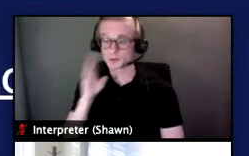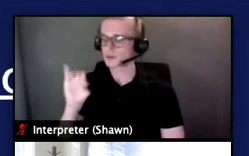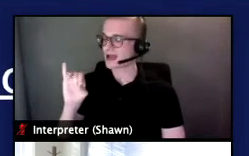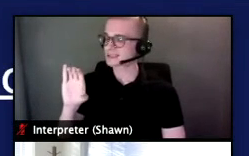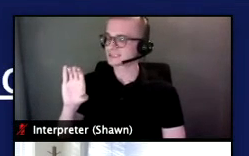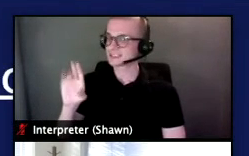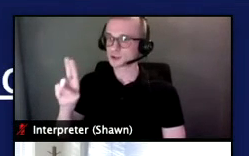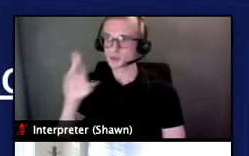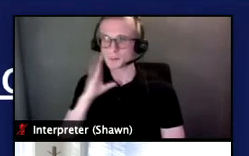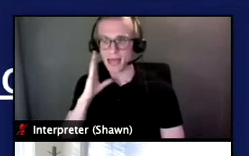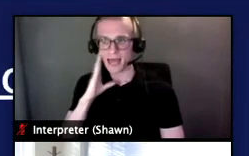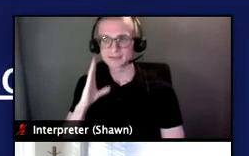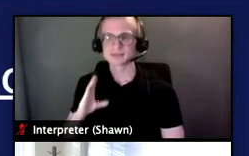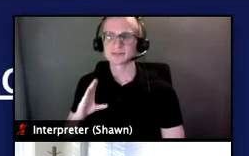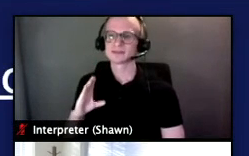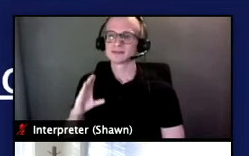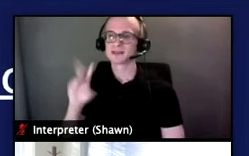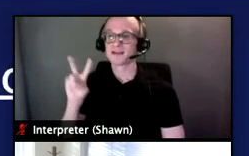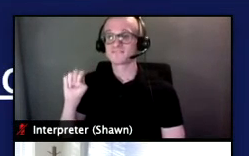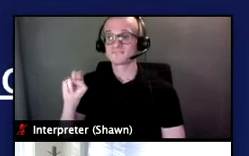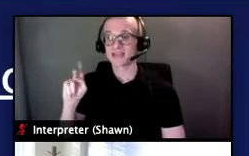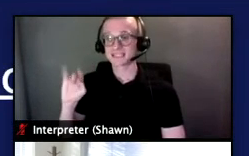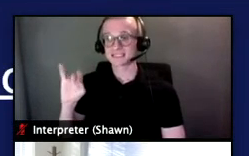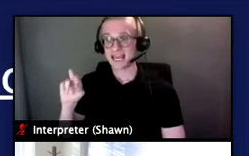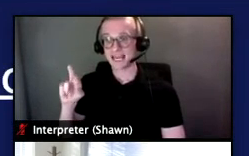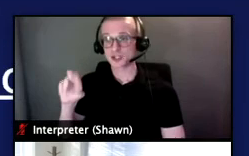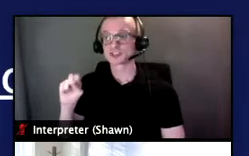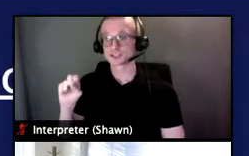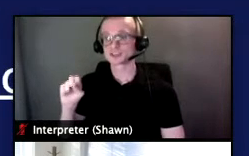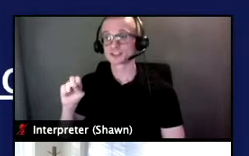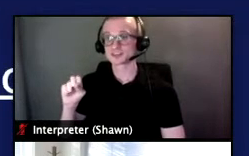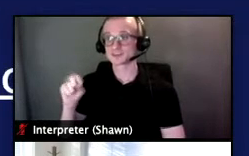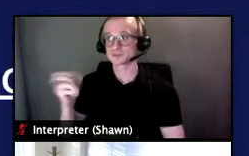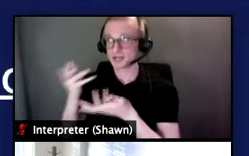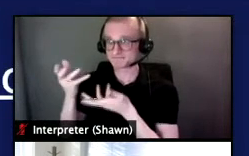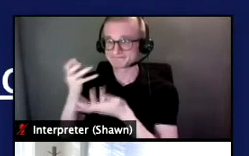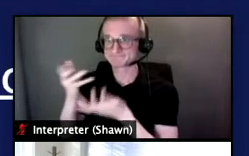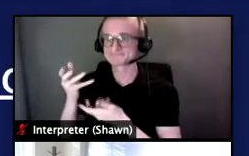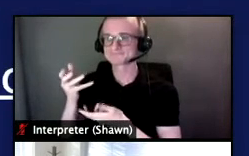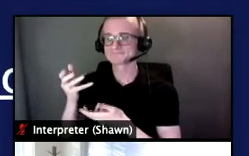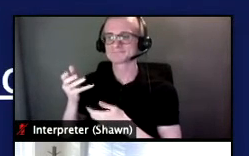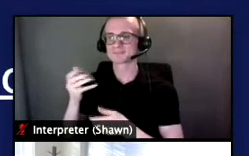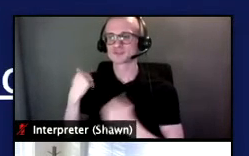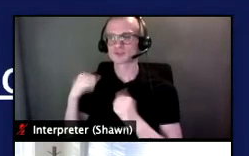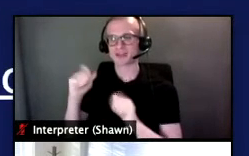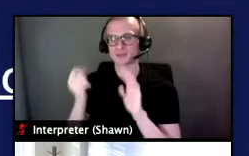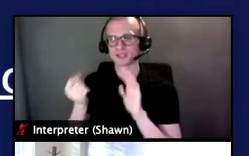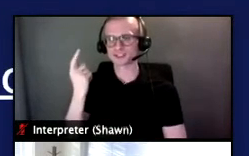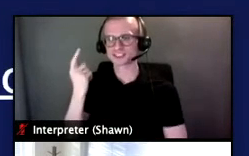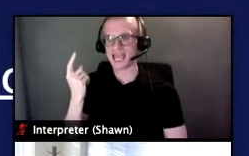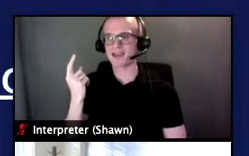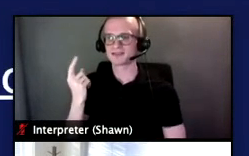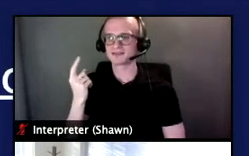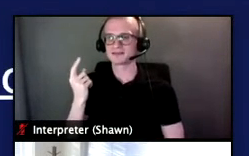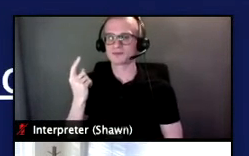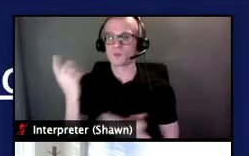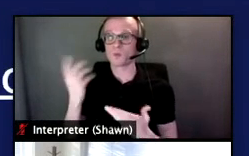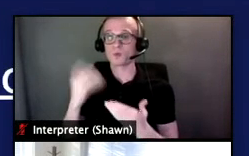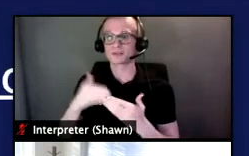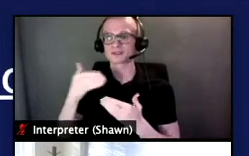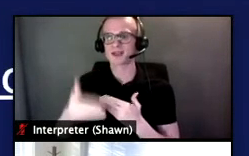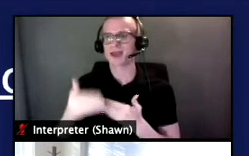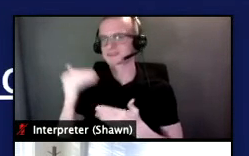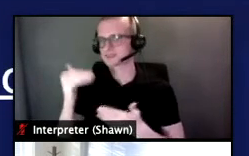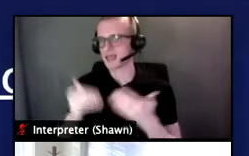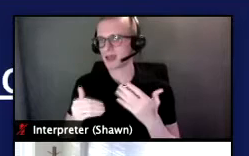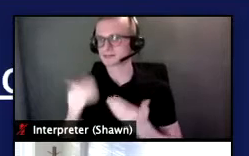understand, as Director Klein described, one might we have to open up these alternative care sites. Certainly